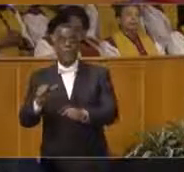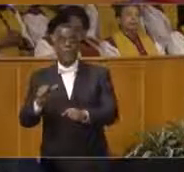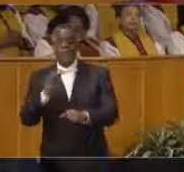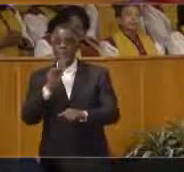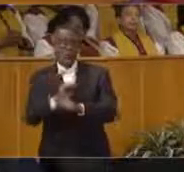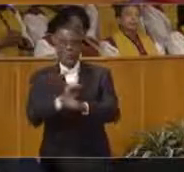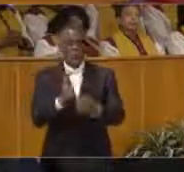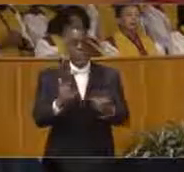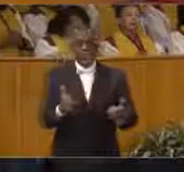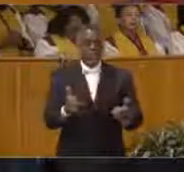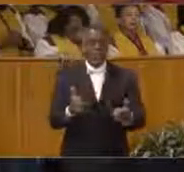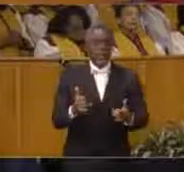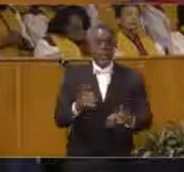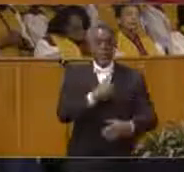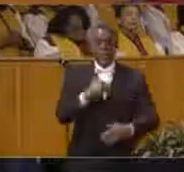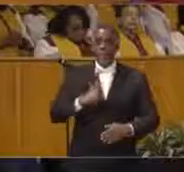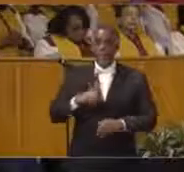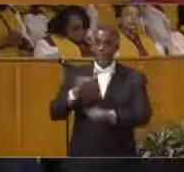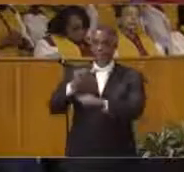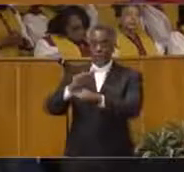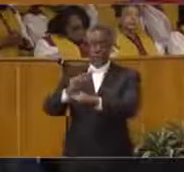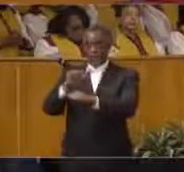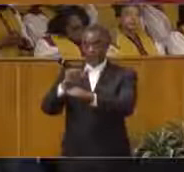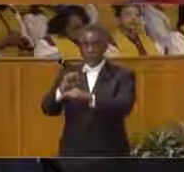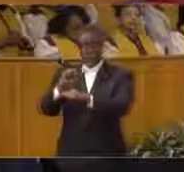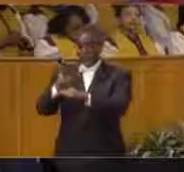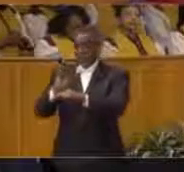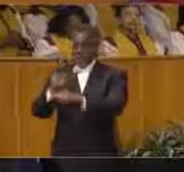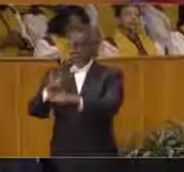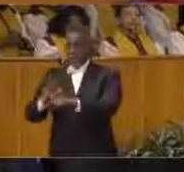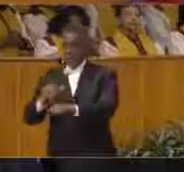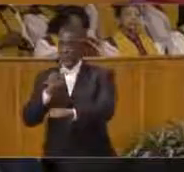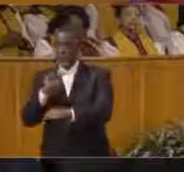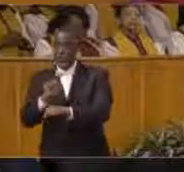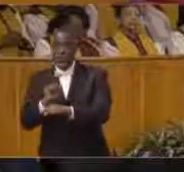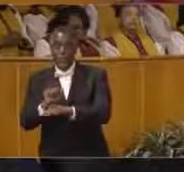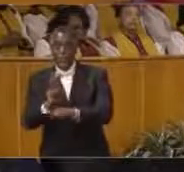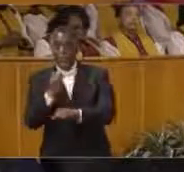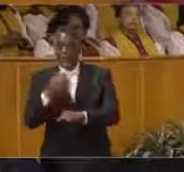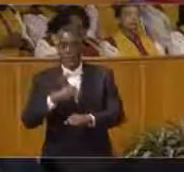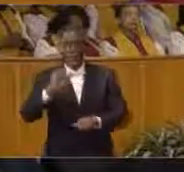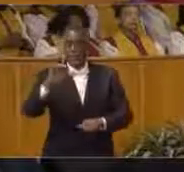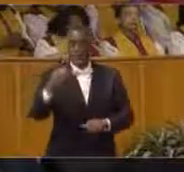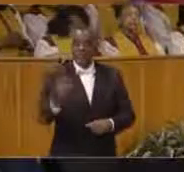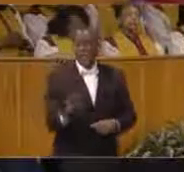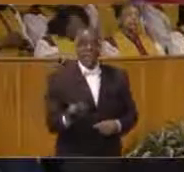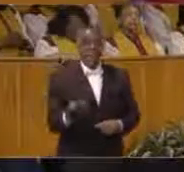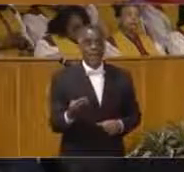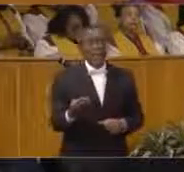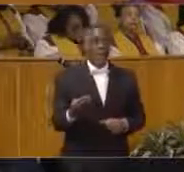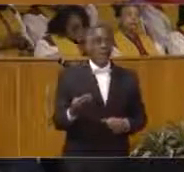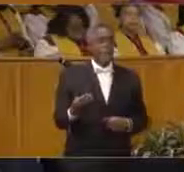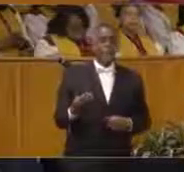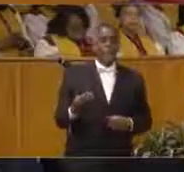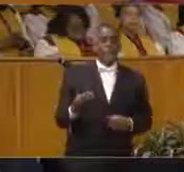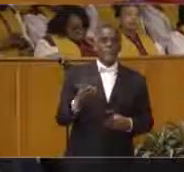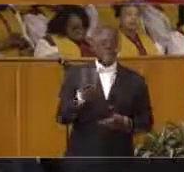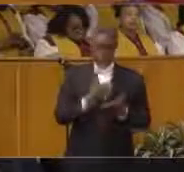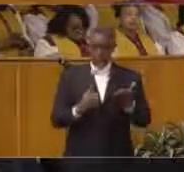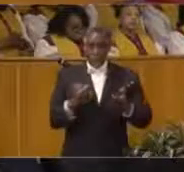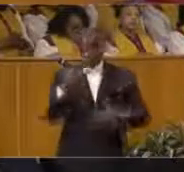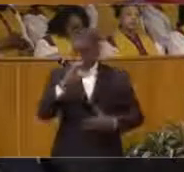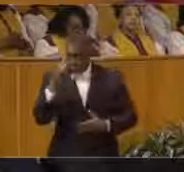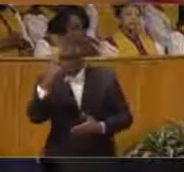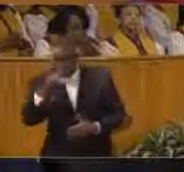other people that are worshiping that never get, that it's just sometimes not as fair for them. So I've got someone in overflow right now looking